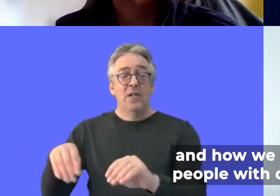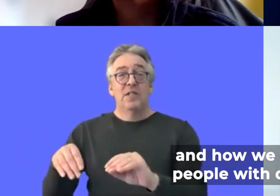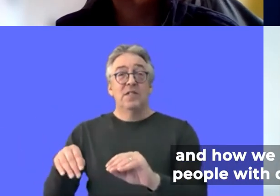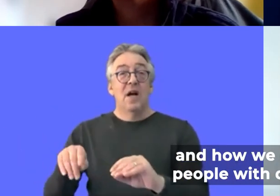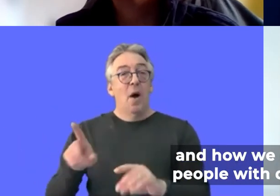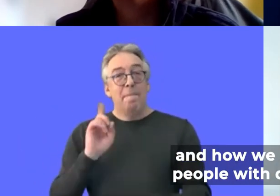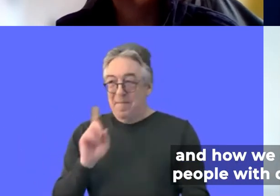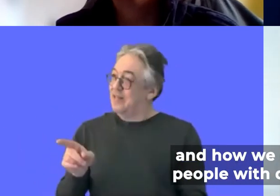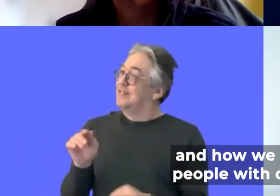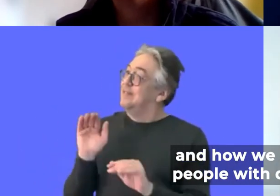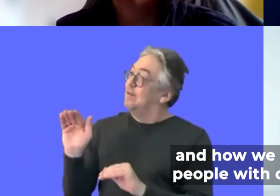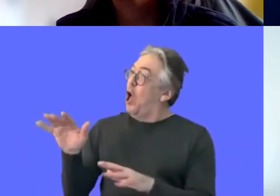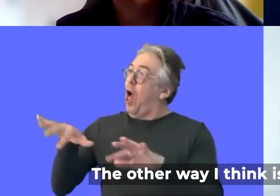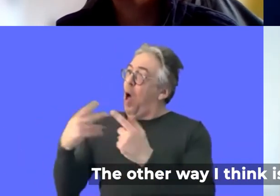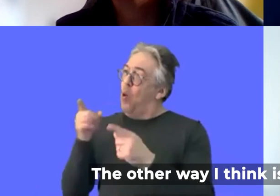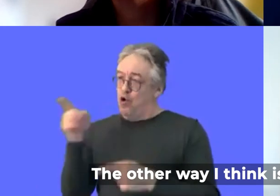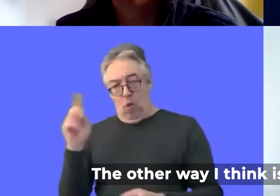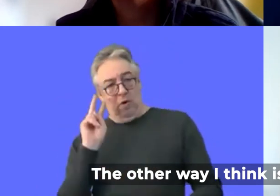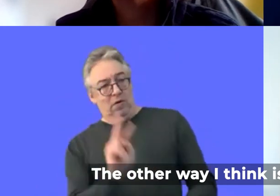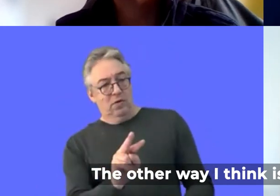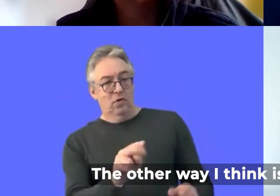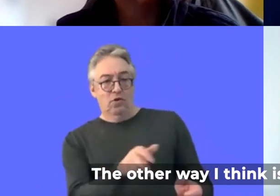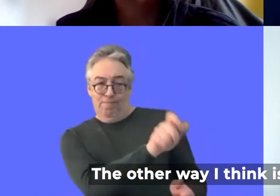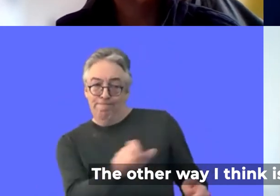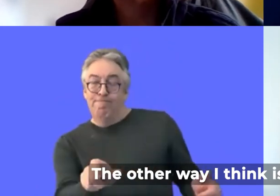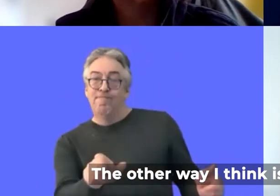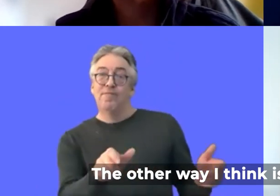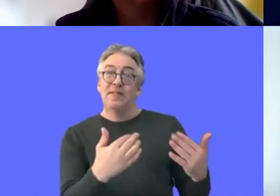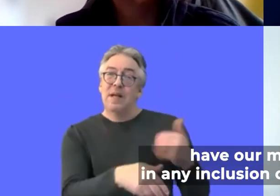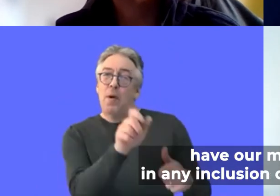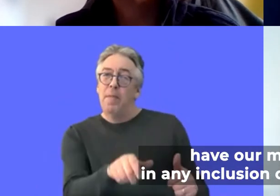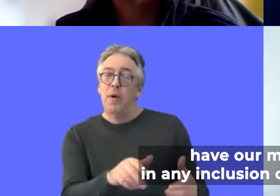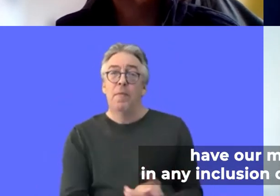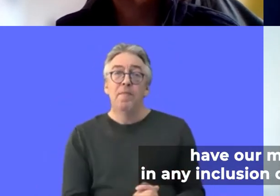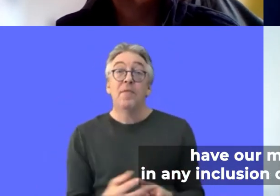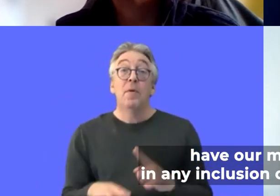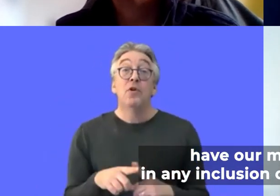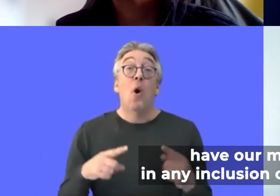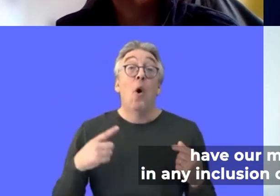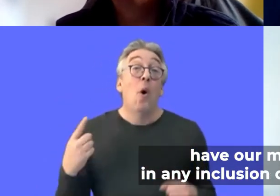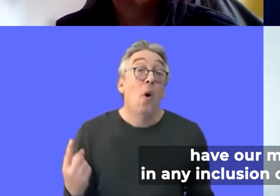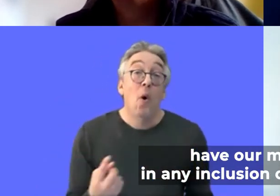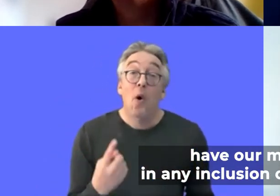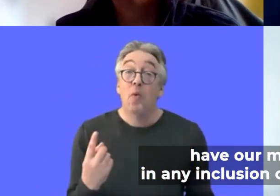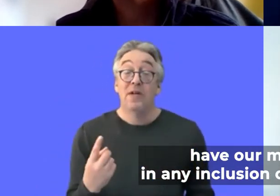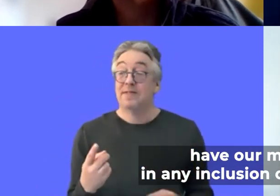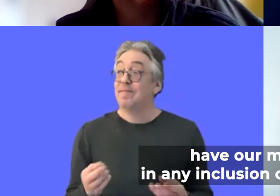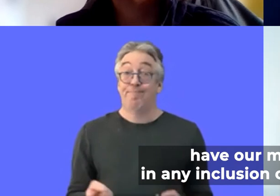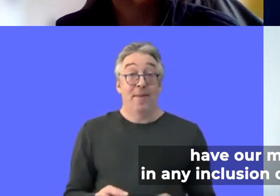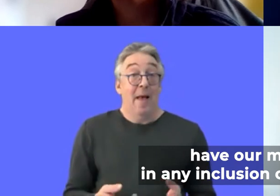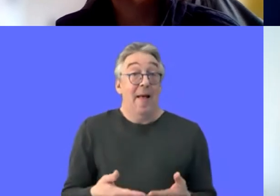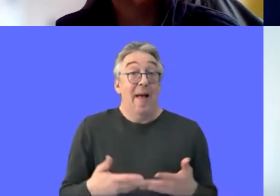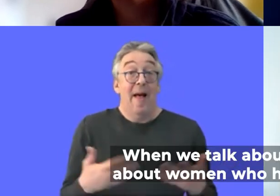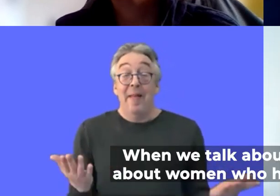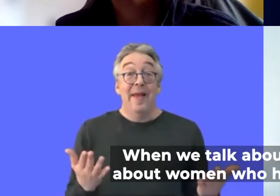and how we consider people with disability. But the other way, I think, is we should always have our moment in any inclusion